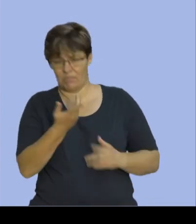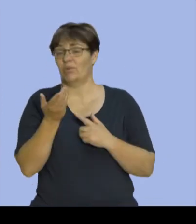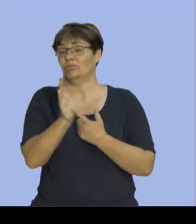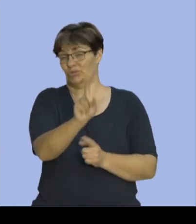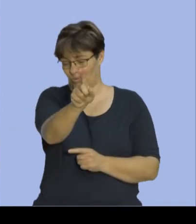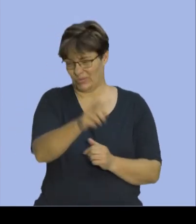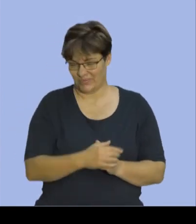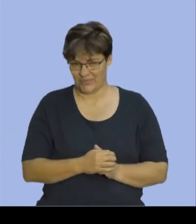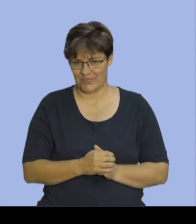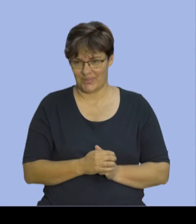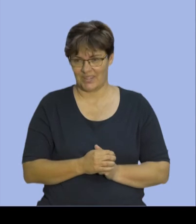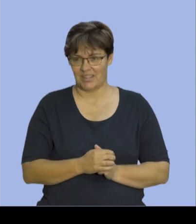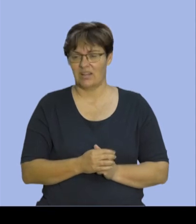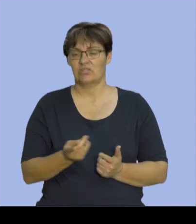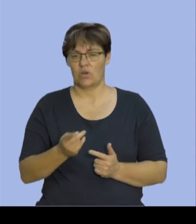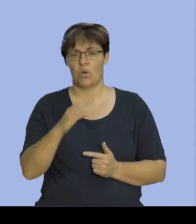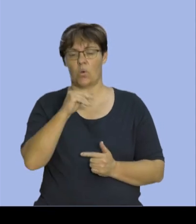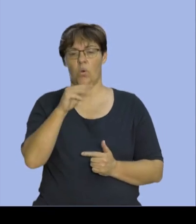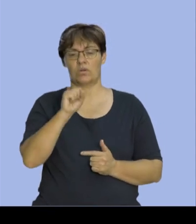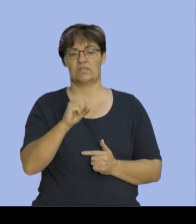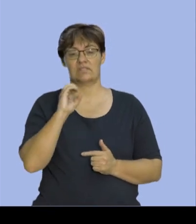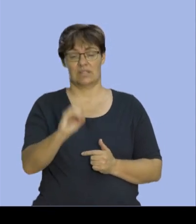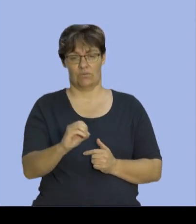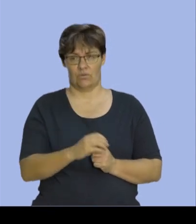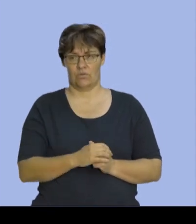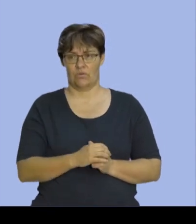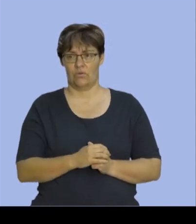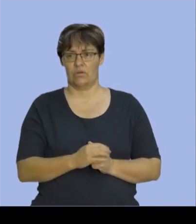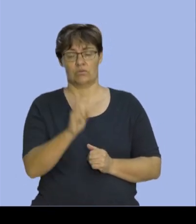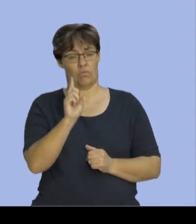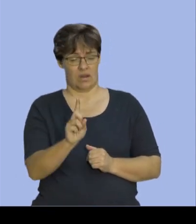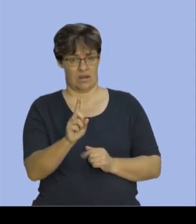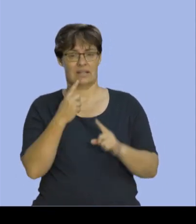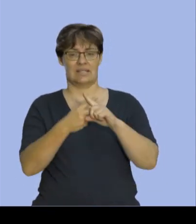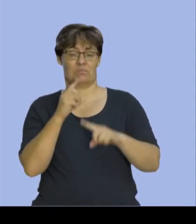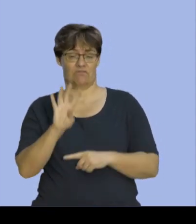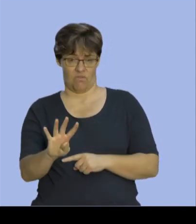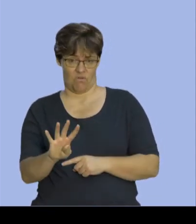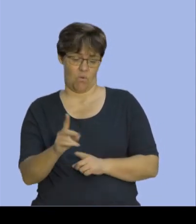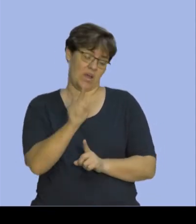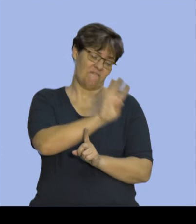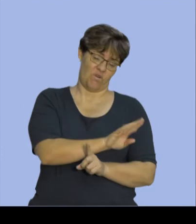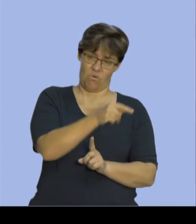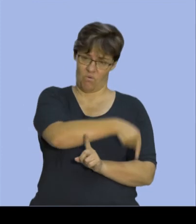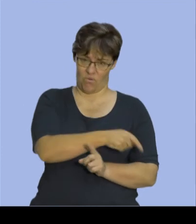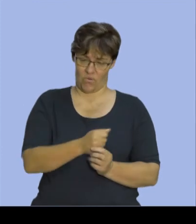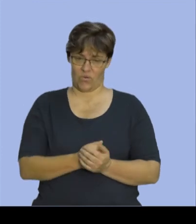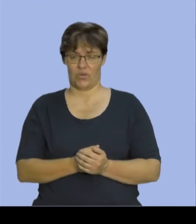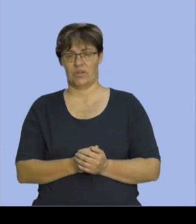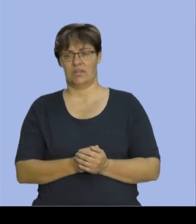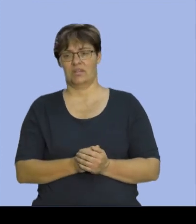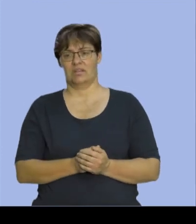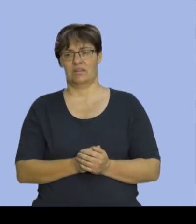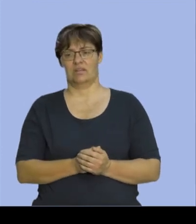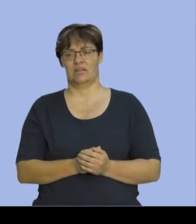Let me just show you guys. So remember, cos of 0 is going to be 1. You times that by 4 because there's a 4 in